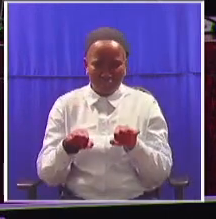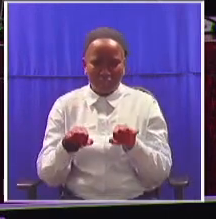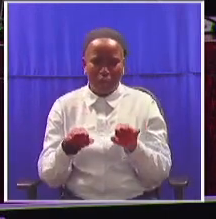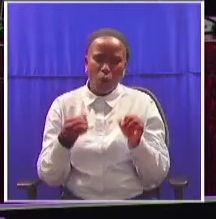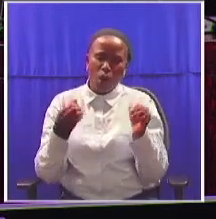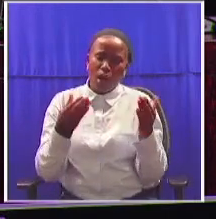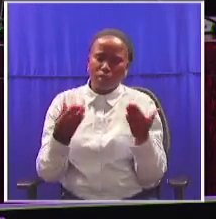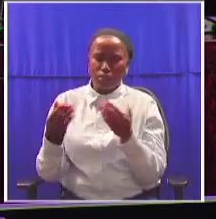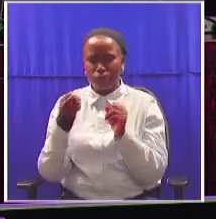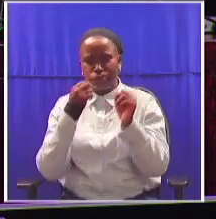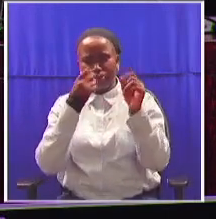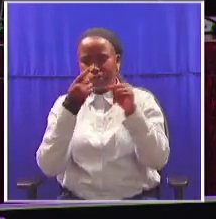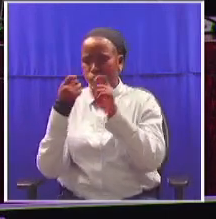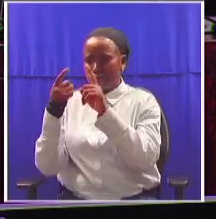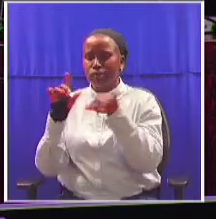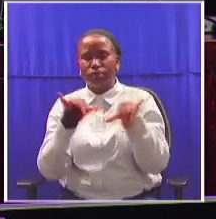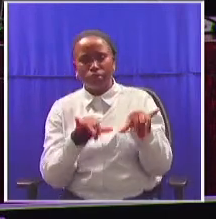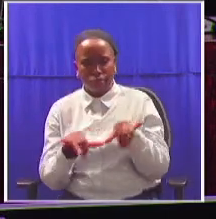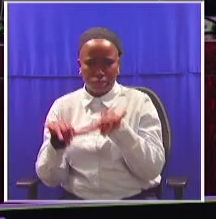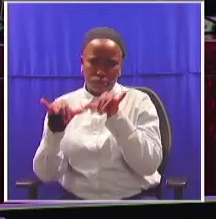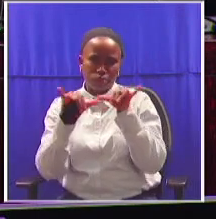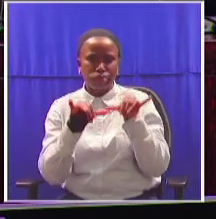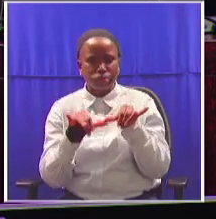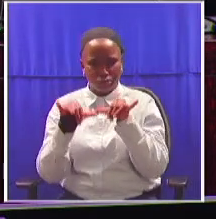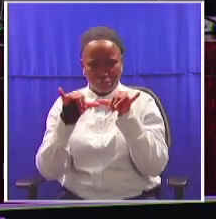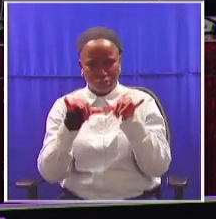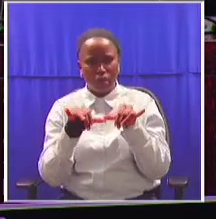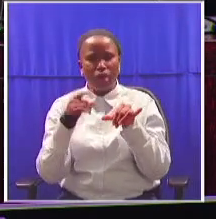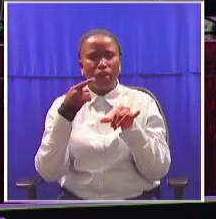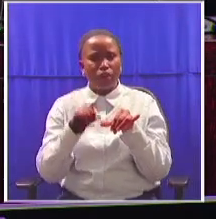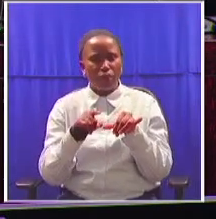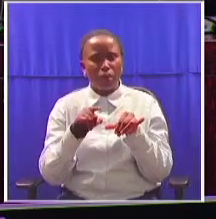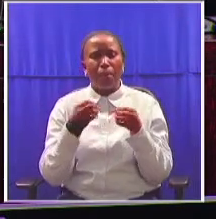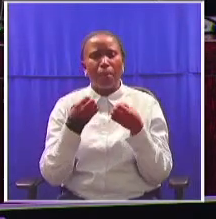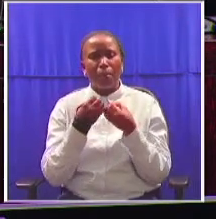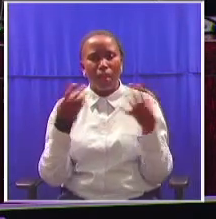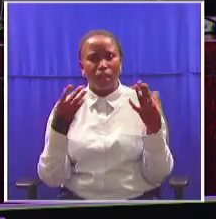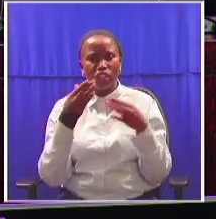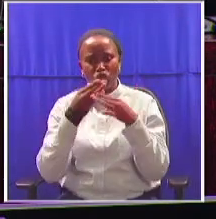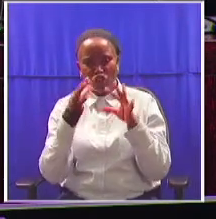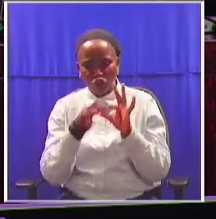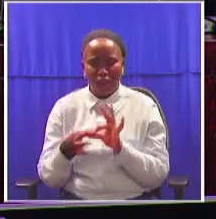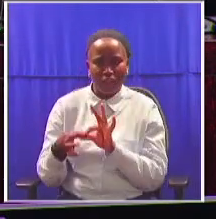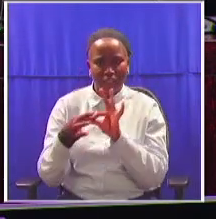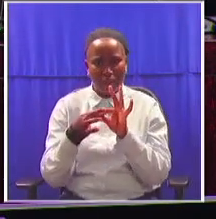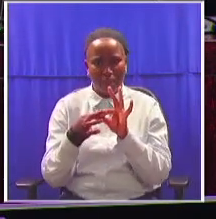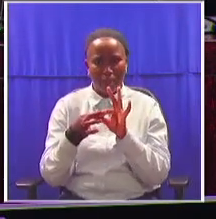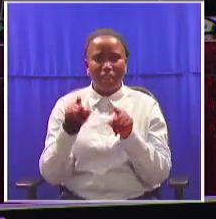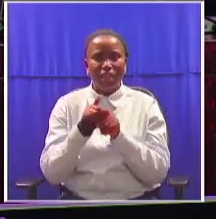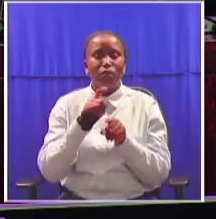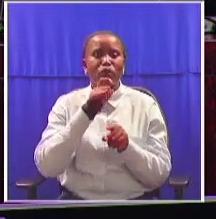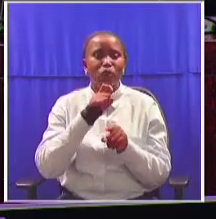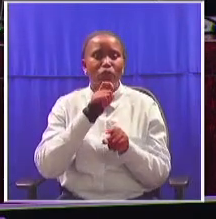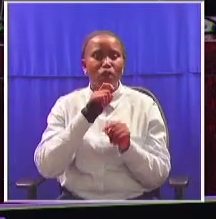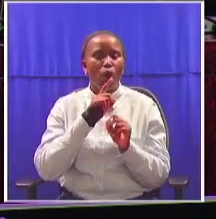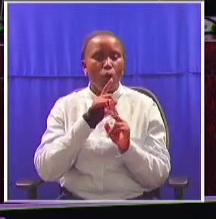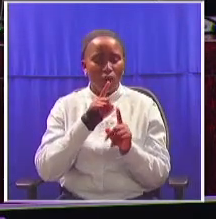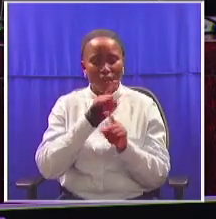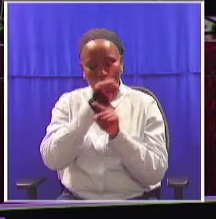importance of multilateralism, a rules-based world order, and inclusive